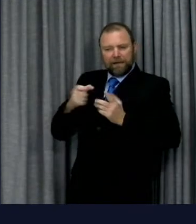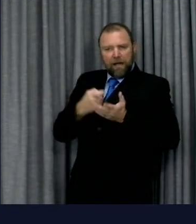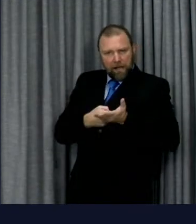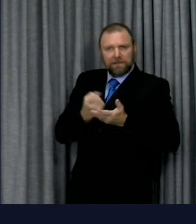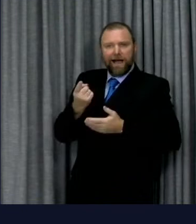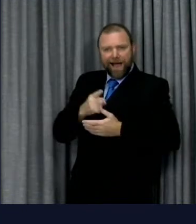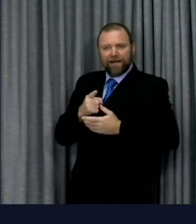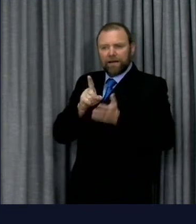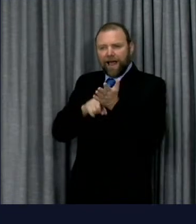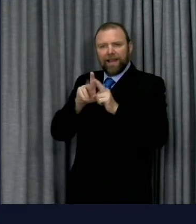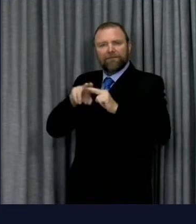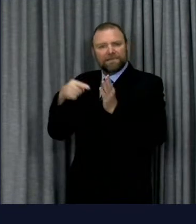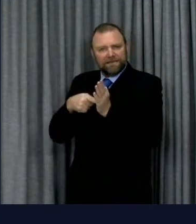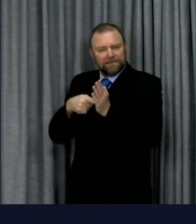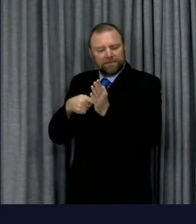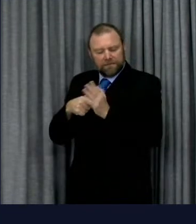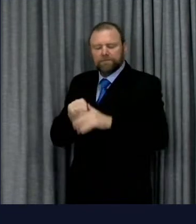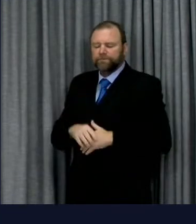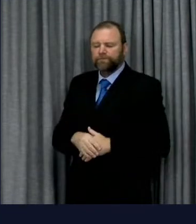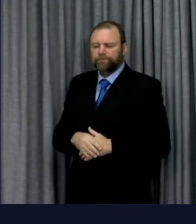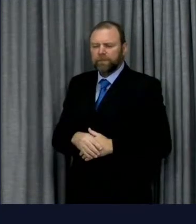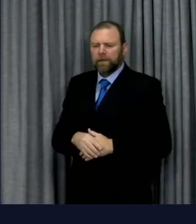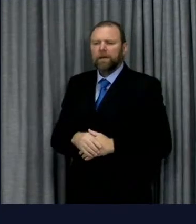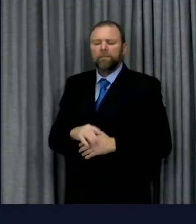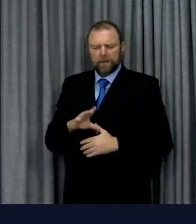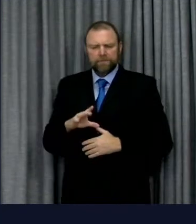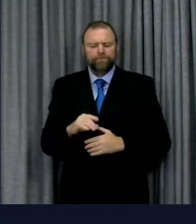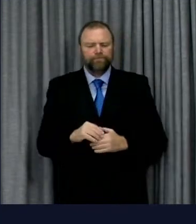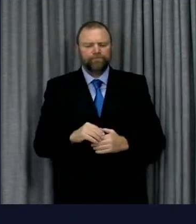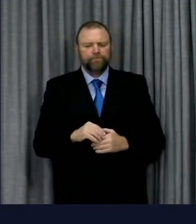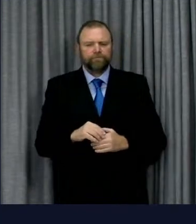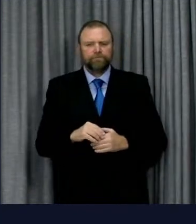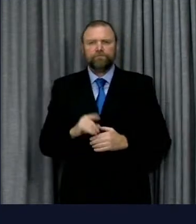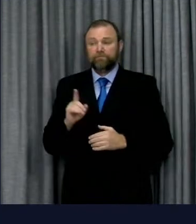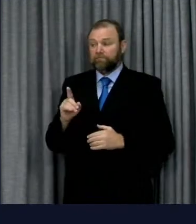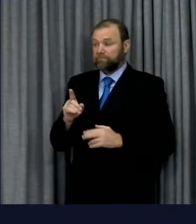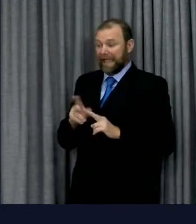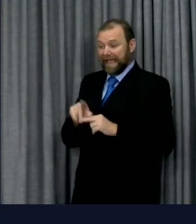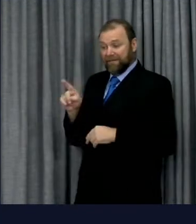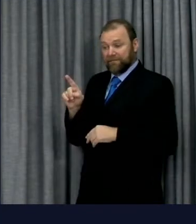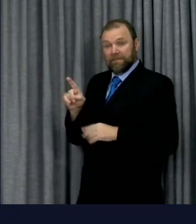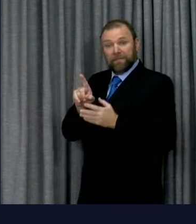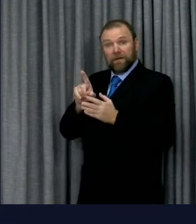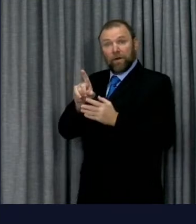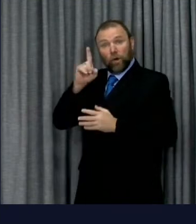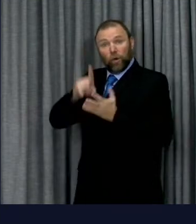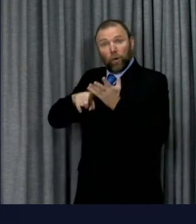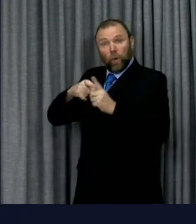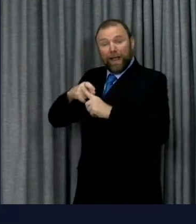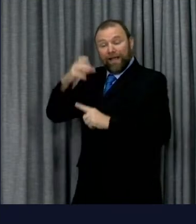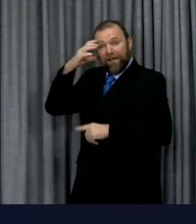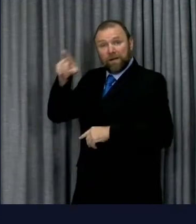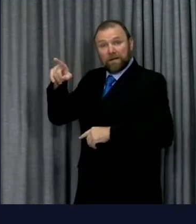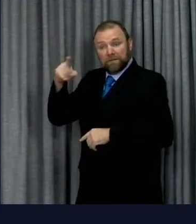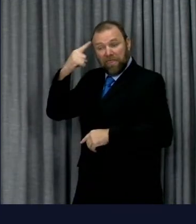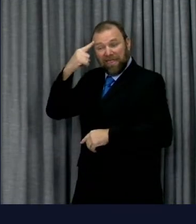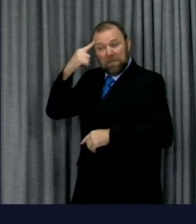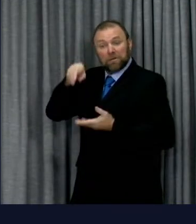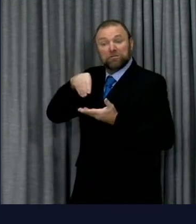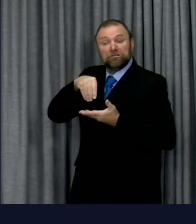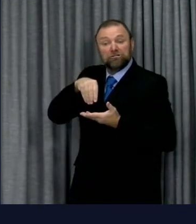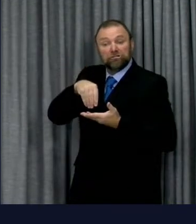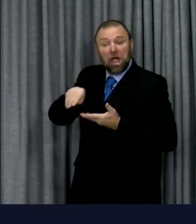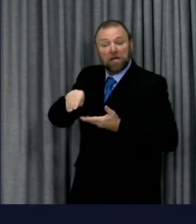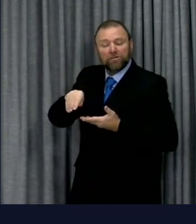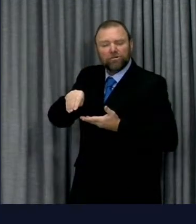flow tests. If the UK government is contemplating charging people for those tests in future, that